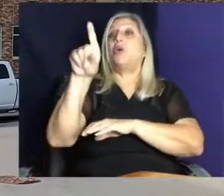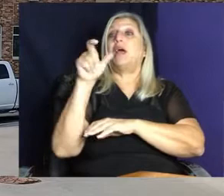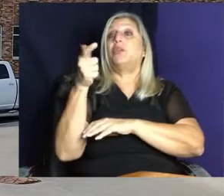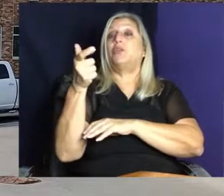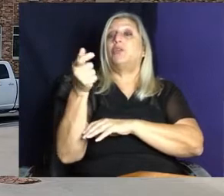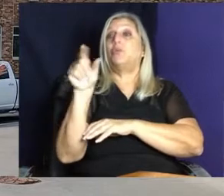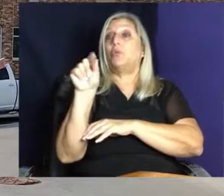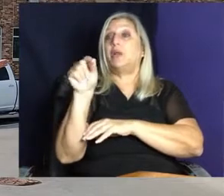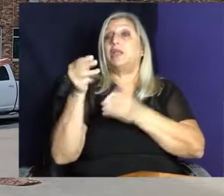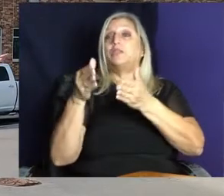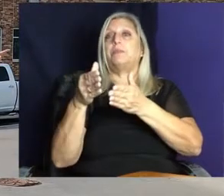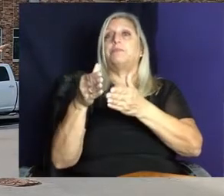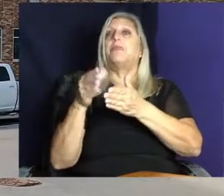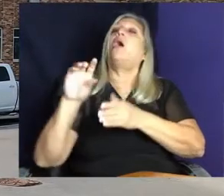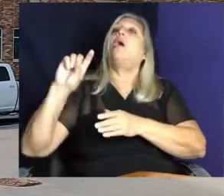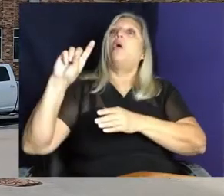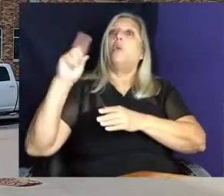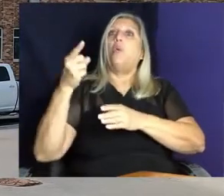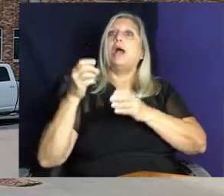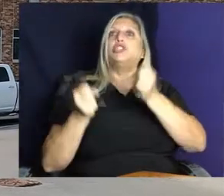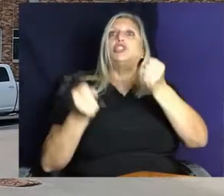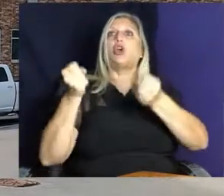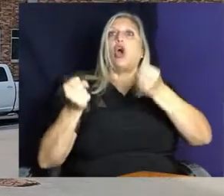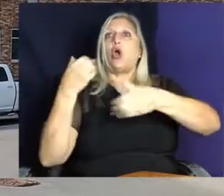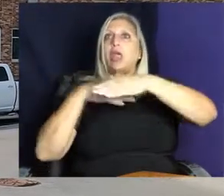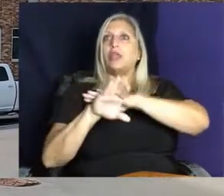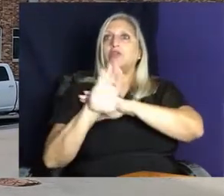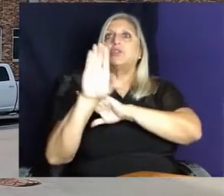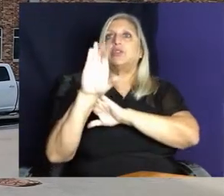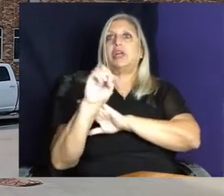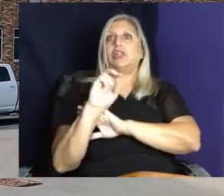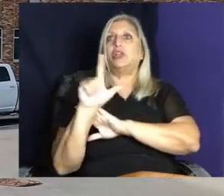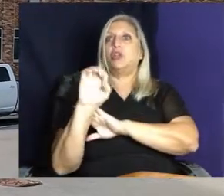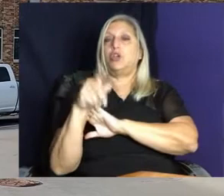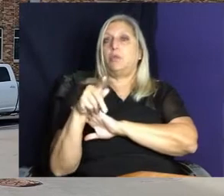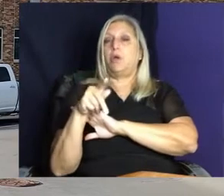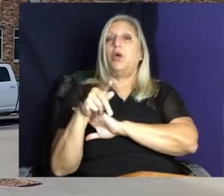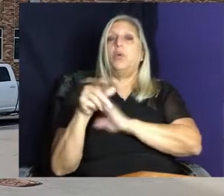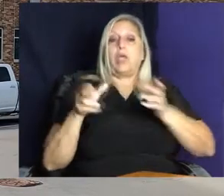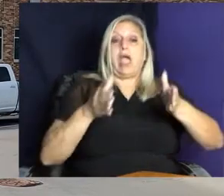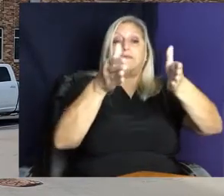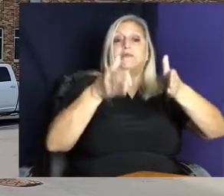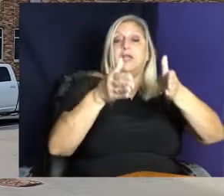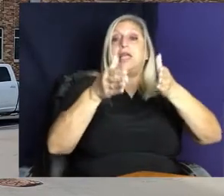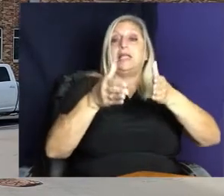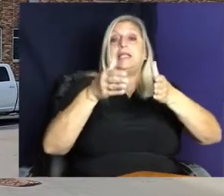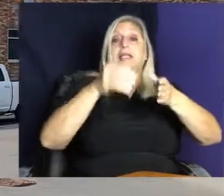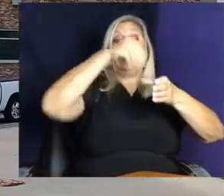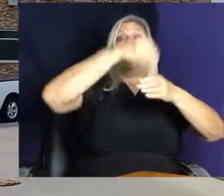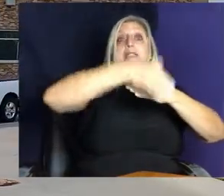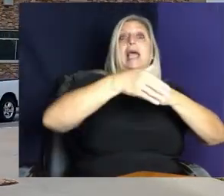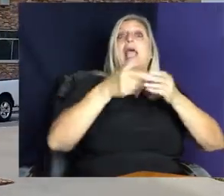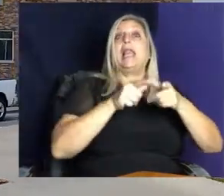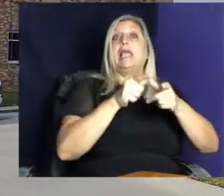Okay, once your vehicle has entered the loop, you can see there are two clearly marked lanes. We have the inside lane with the yellow